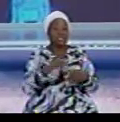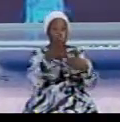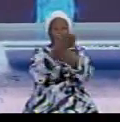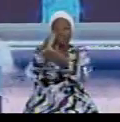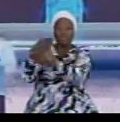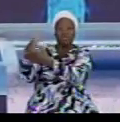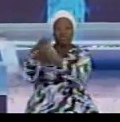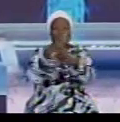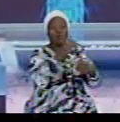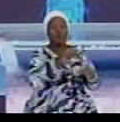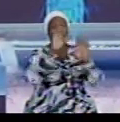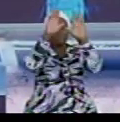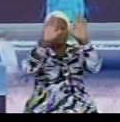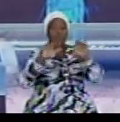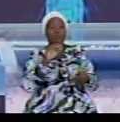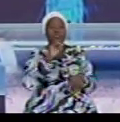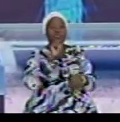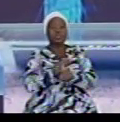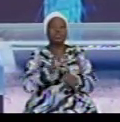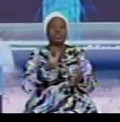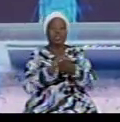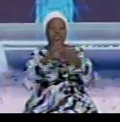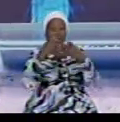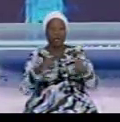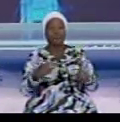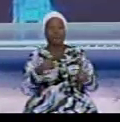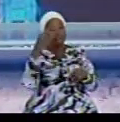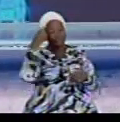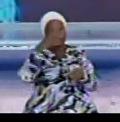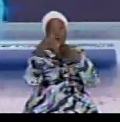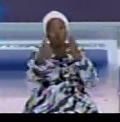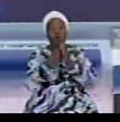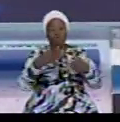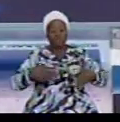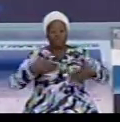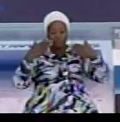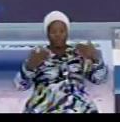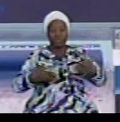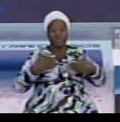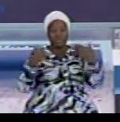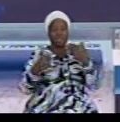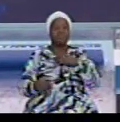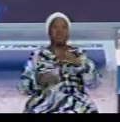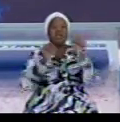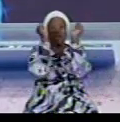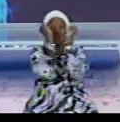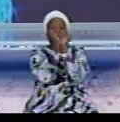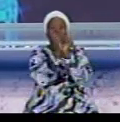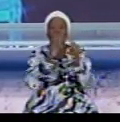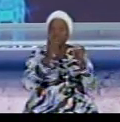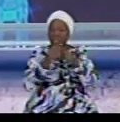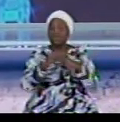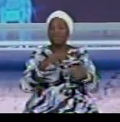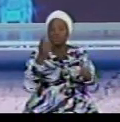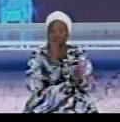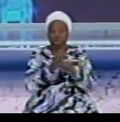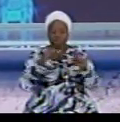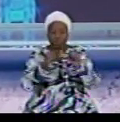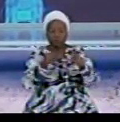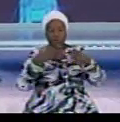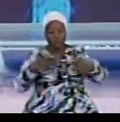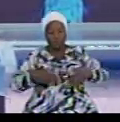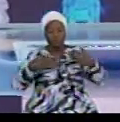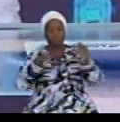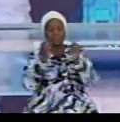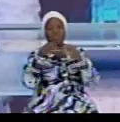reverberating miracle for rejoicing captives. Always rejoice, rejoice in the Lord. I say unto